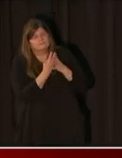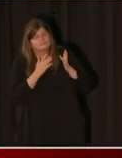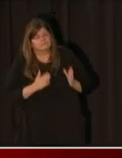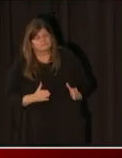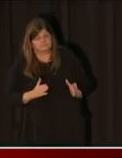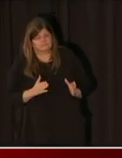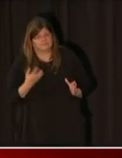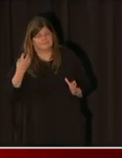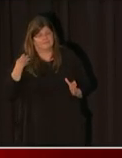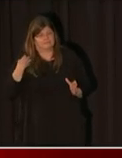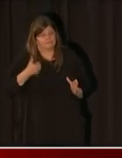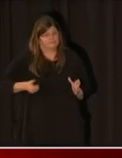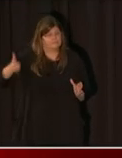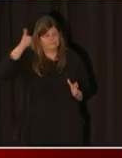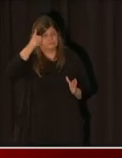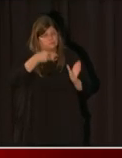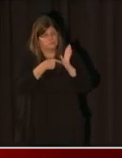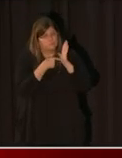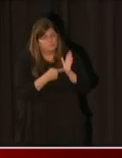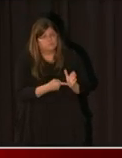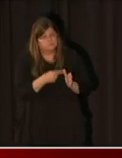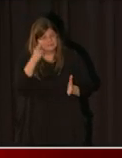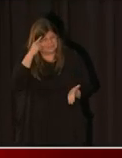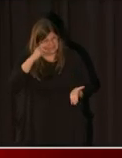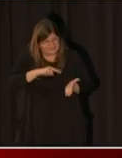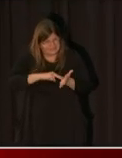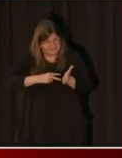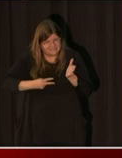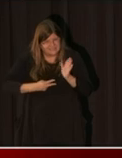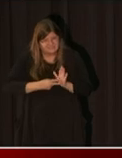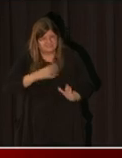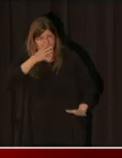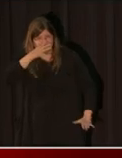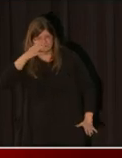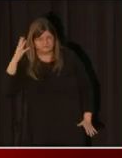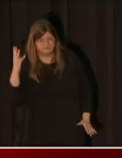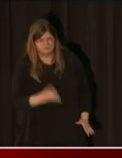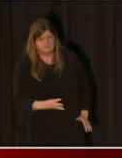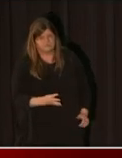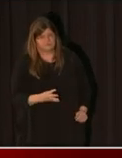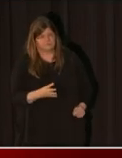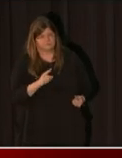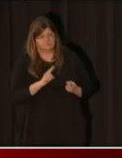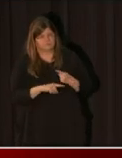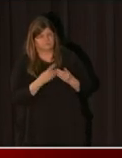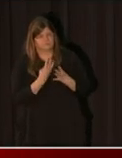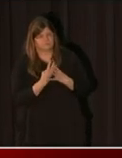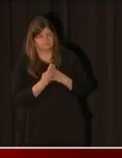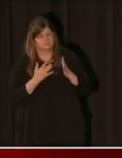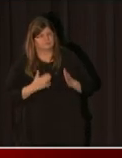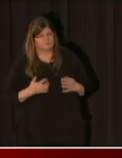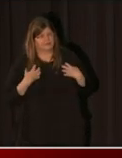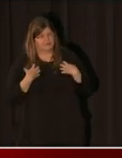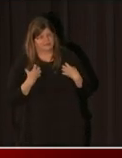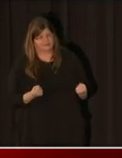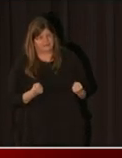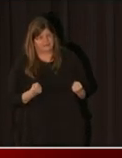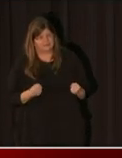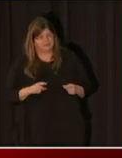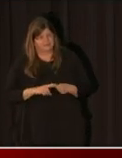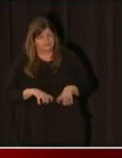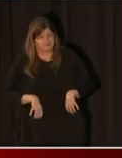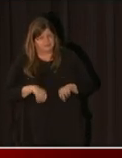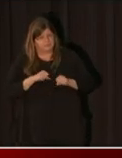to inmates' health, but failing to take comprehensive, timely, and proper steps to stem the spread of the virus. Well, we